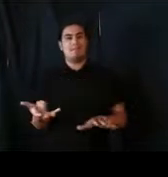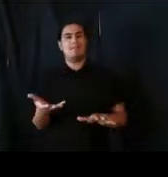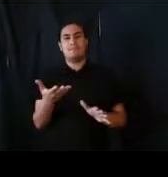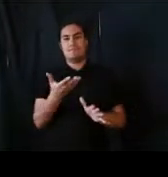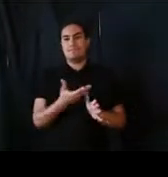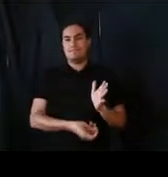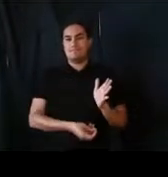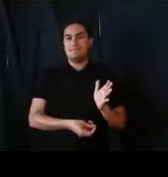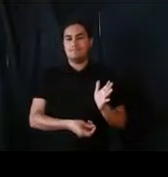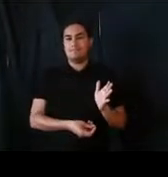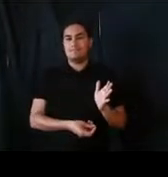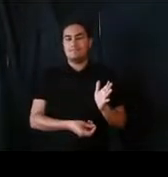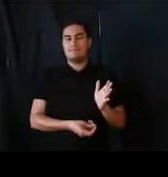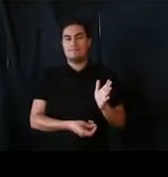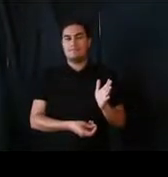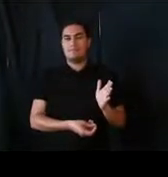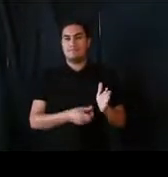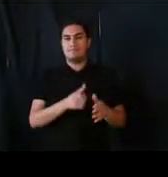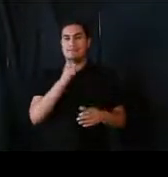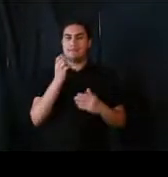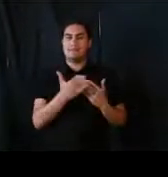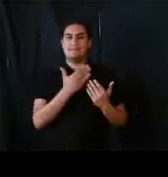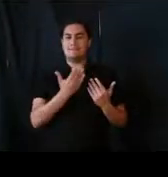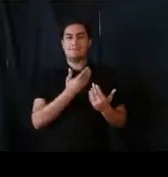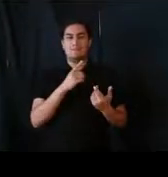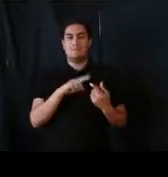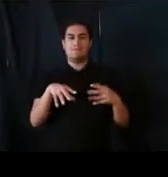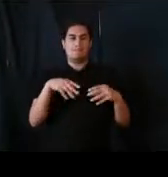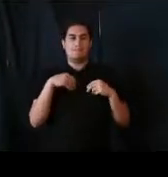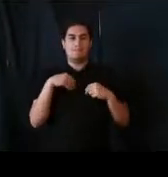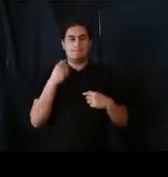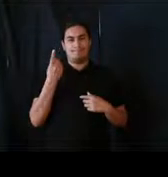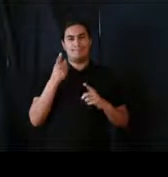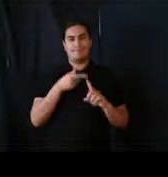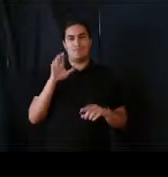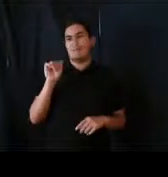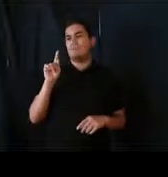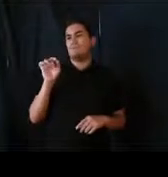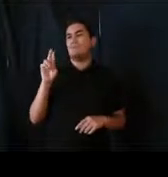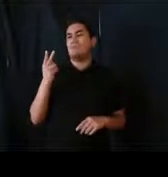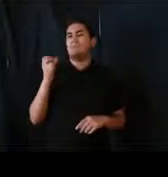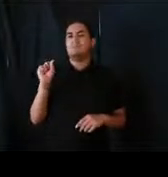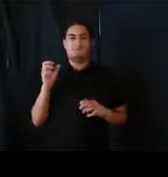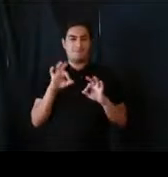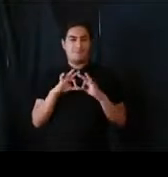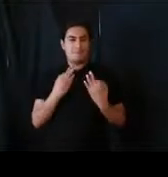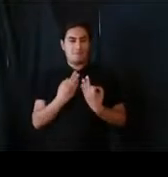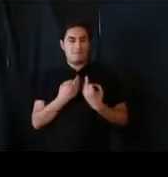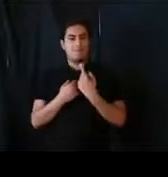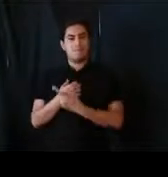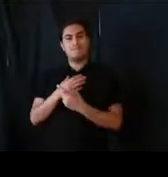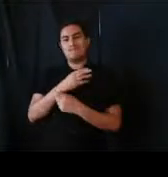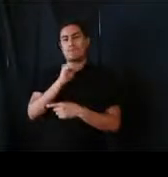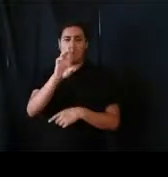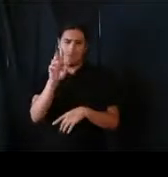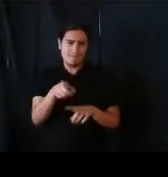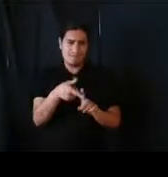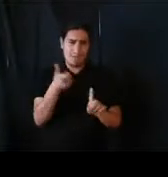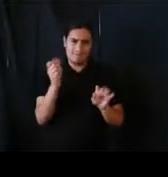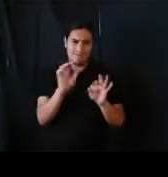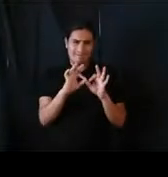to swallow um certainly i understand from the caltrans family and or just from families